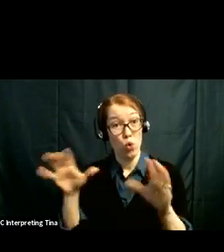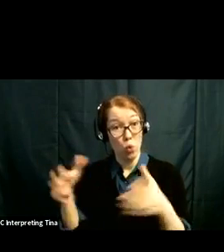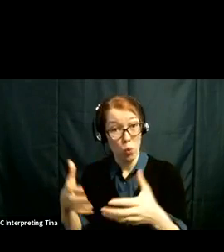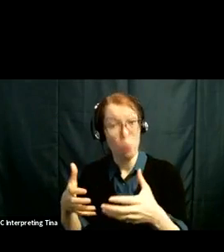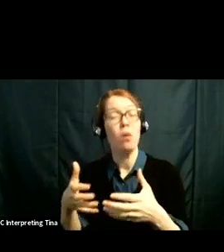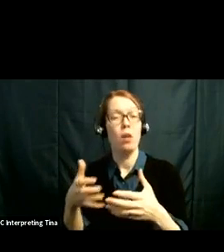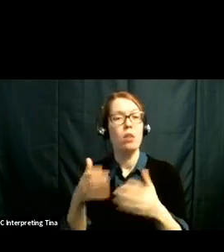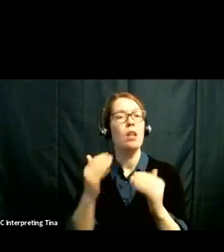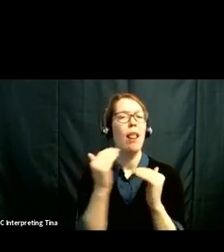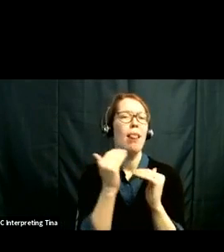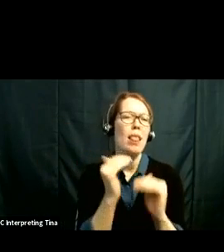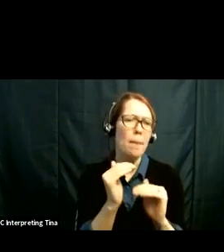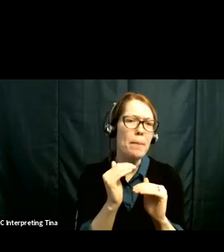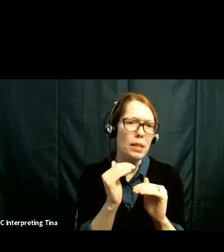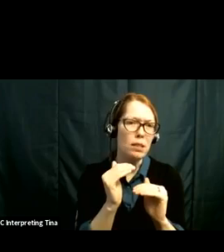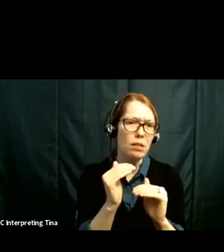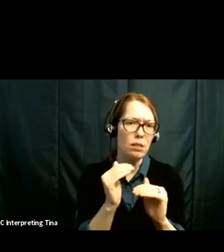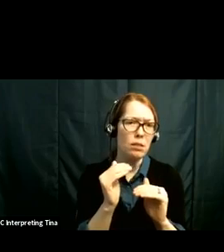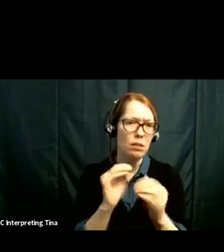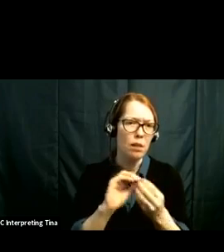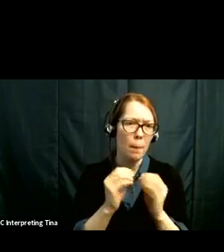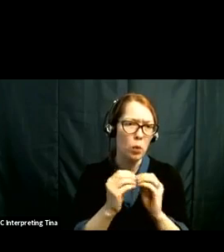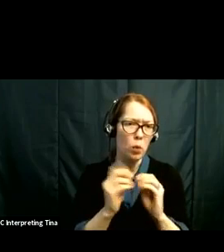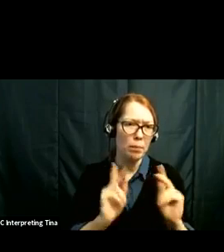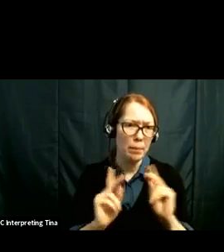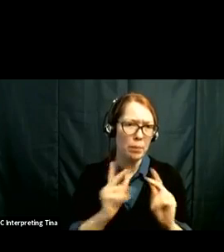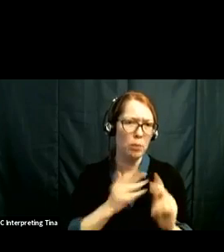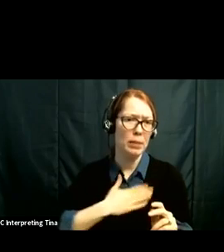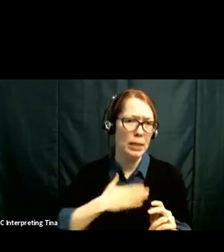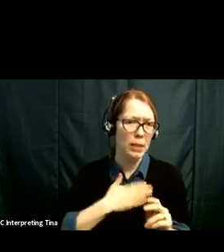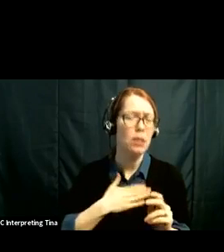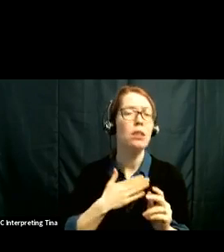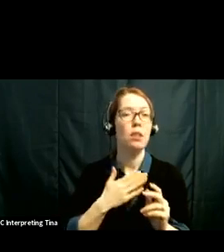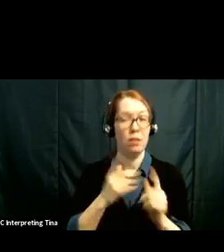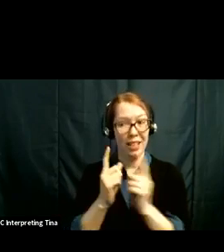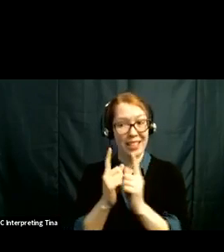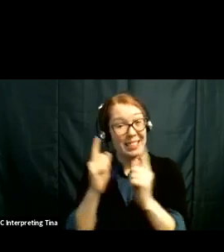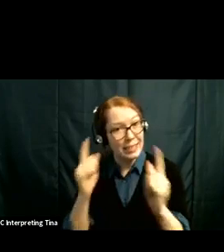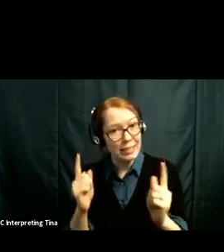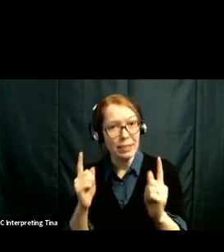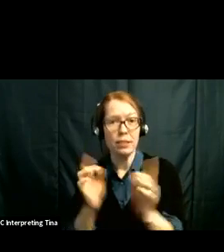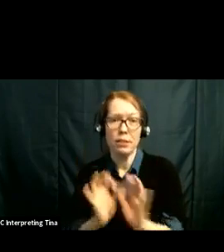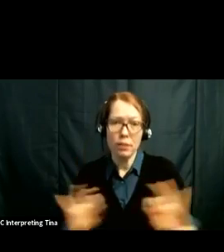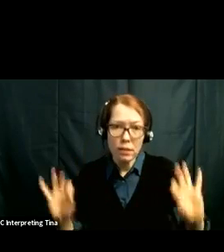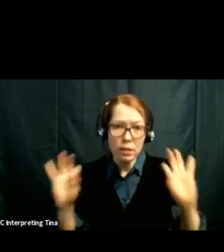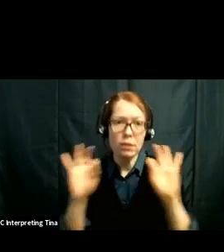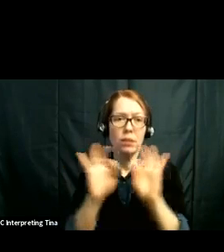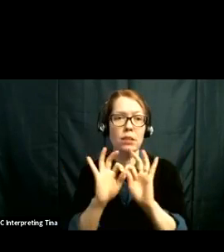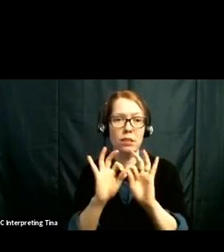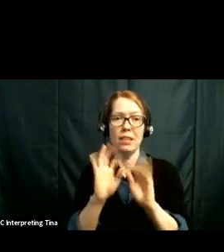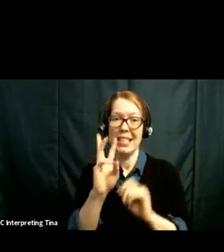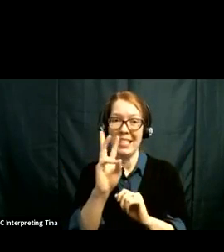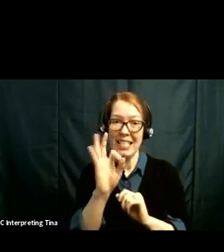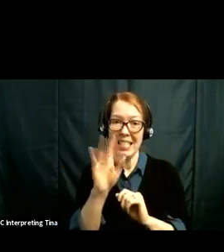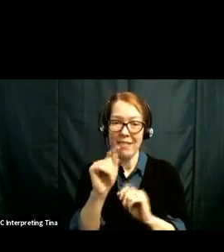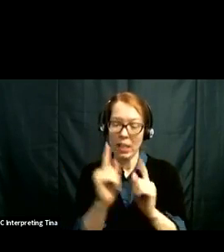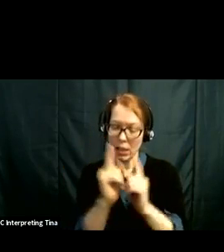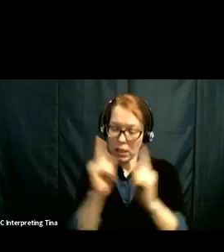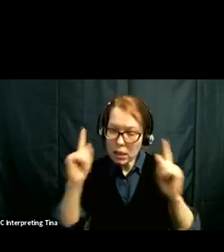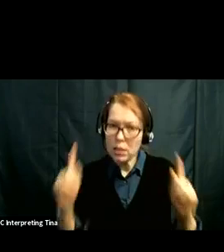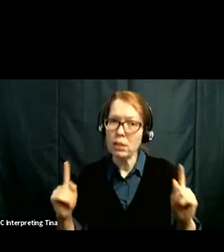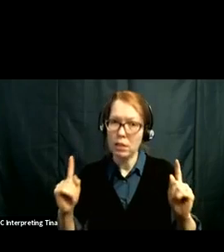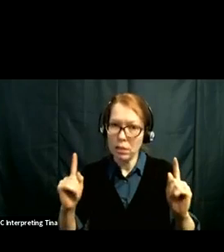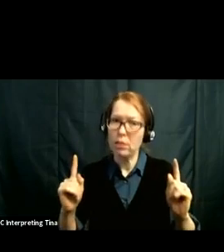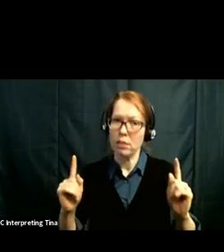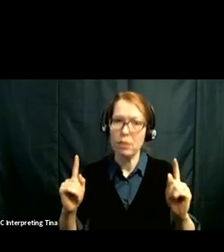people that are there. That distance, that's at a minimum 6 feet apart. That